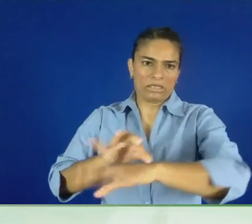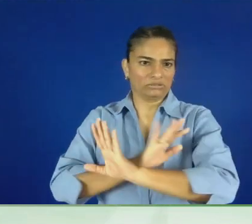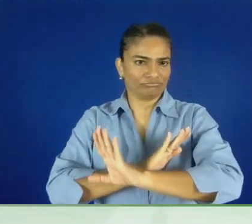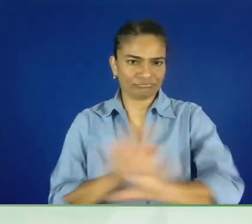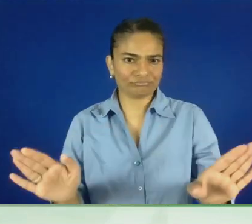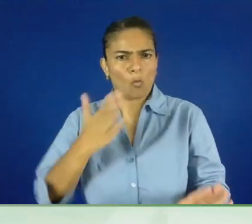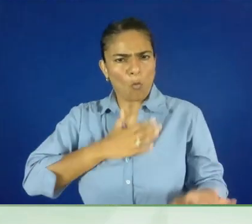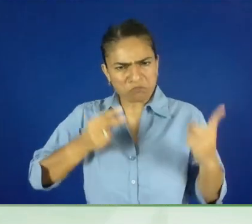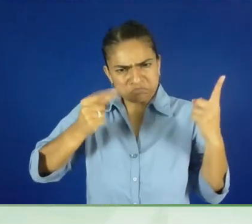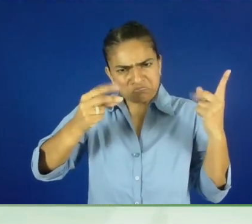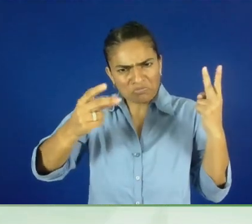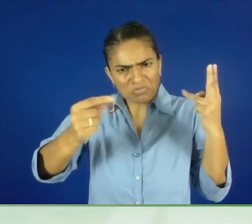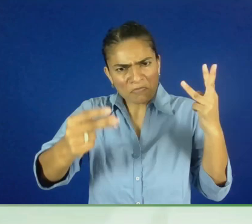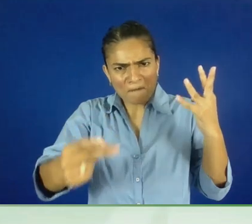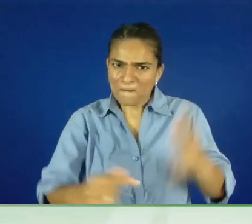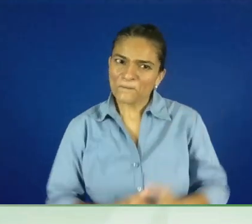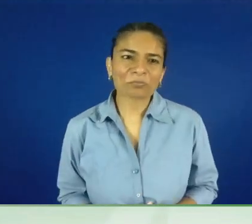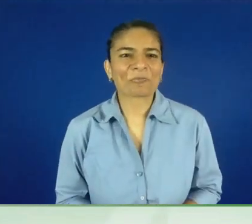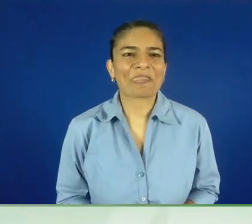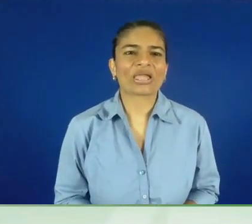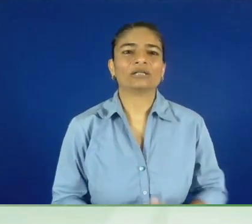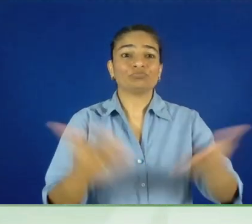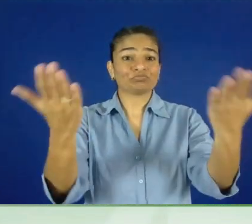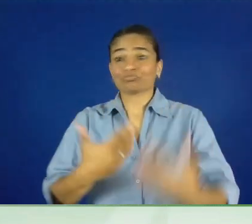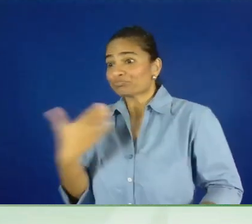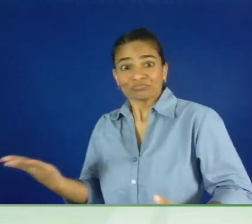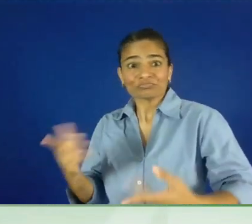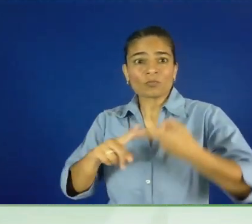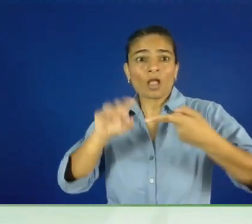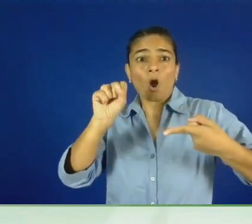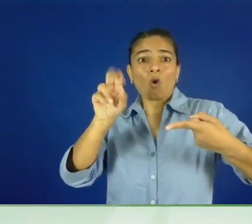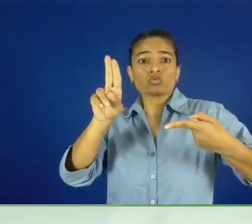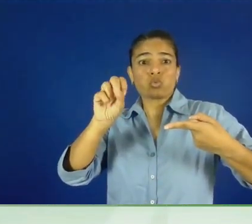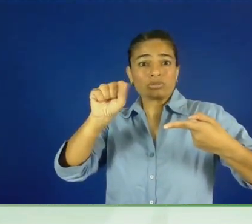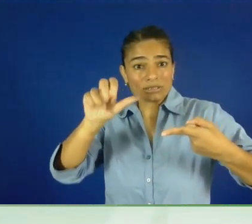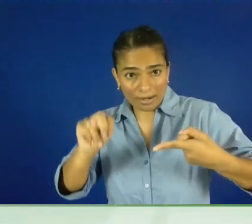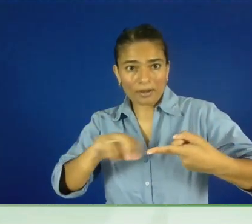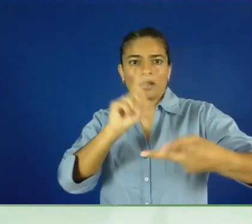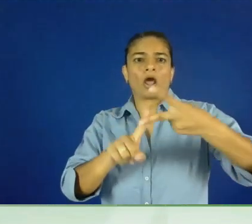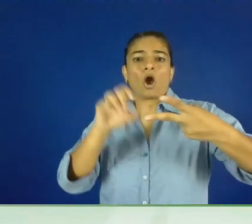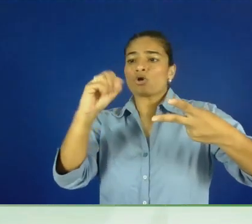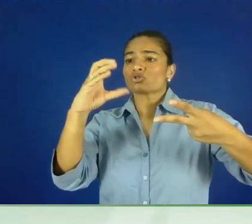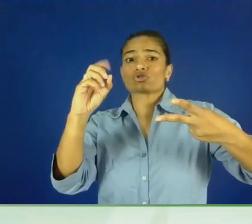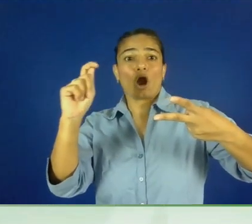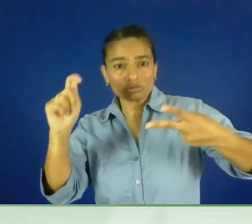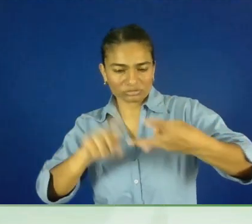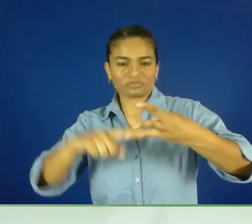can I welcome Susan Scott Parker, Bianca Prins, and Chris Patnoe.